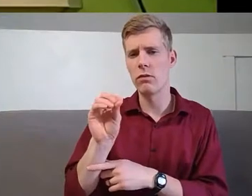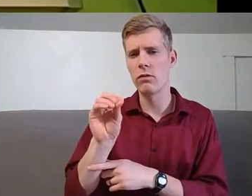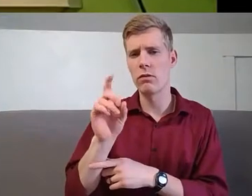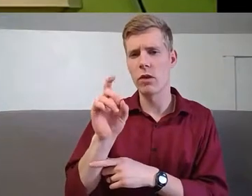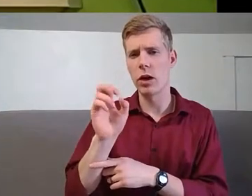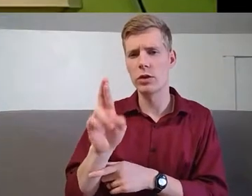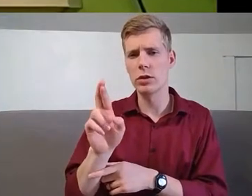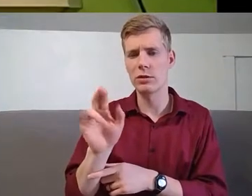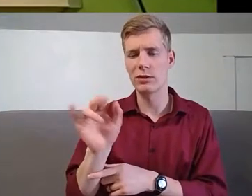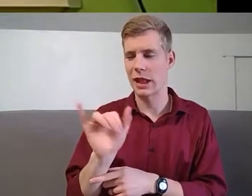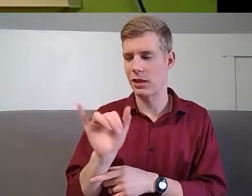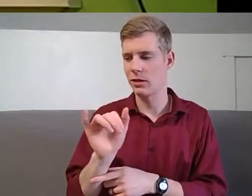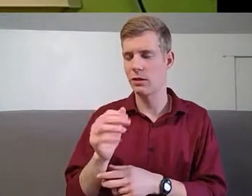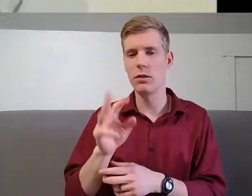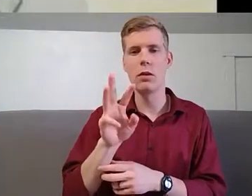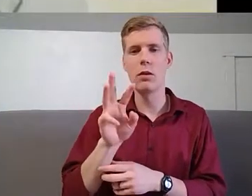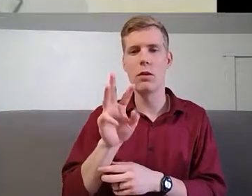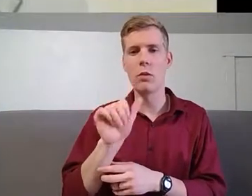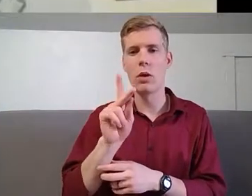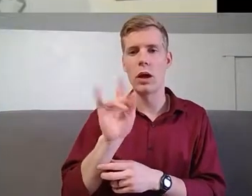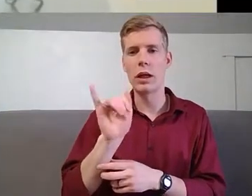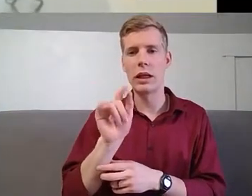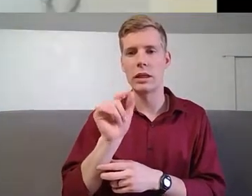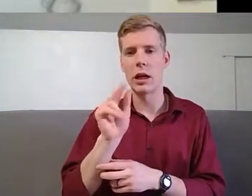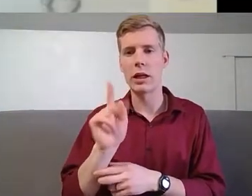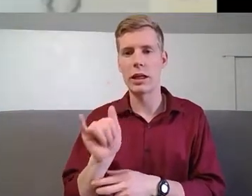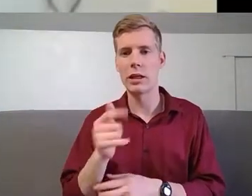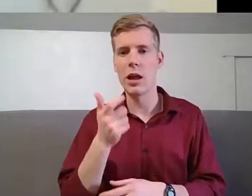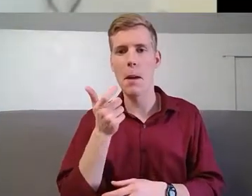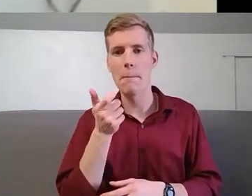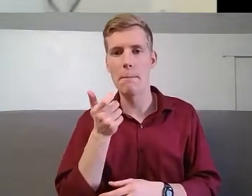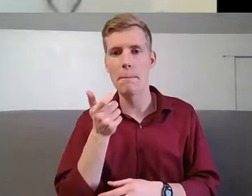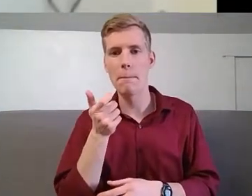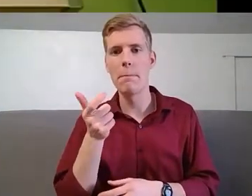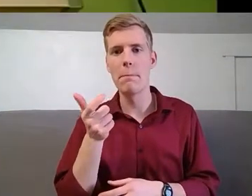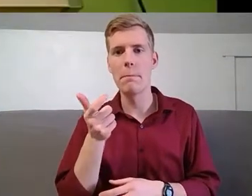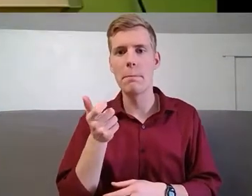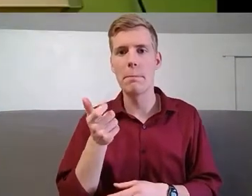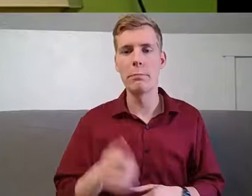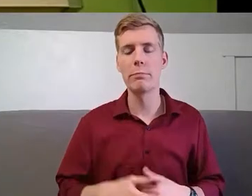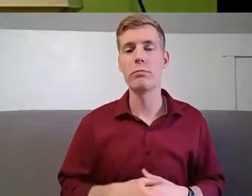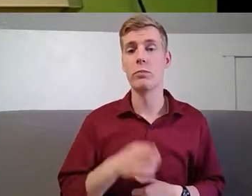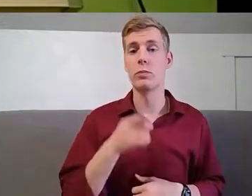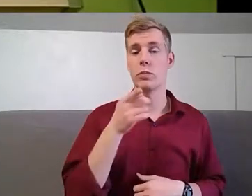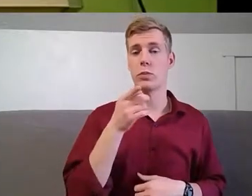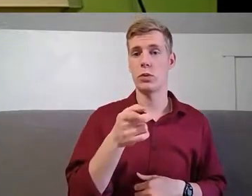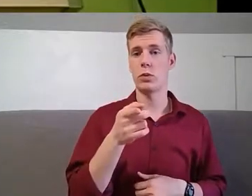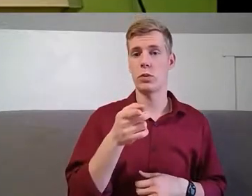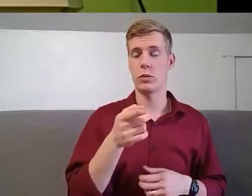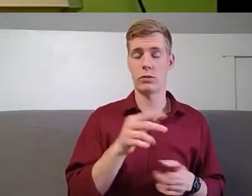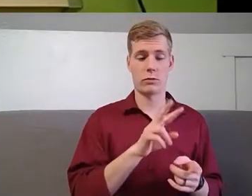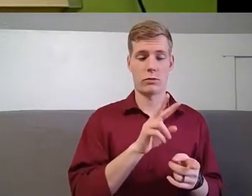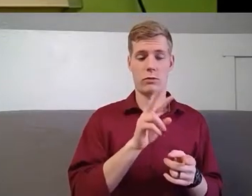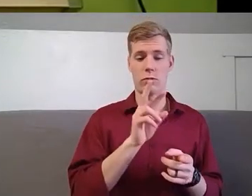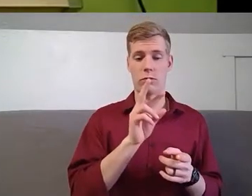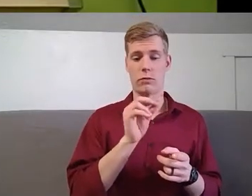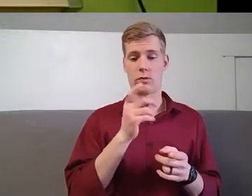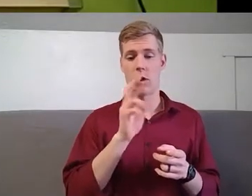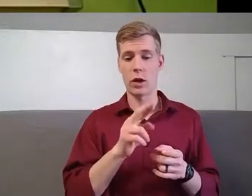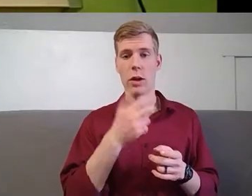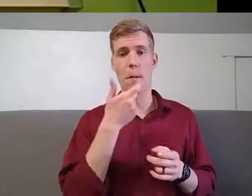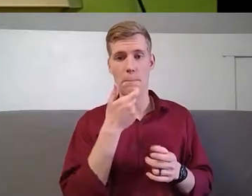like instant walkie-talkie. Oh, that's kind of fun. I'll have to check that out. So you can Voxer in real time with